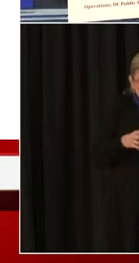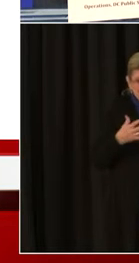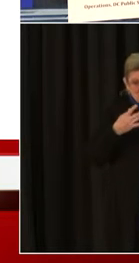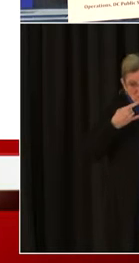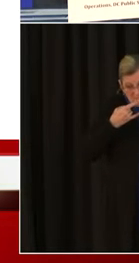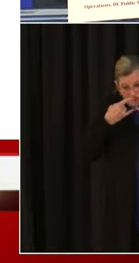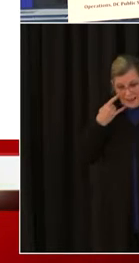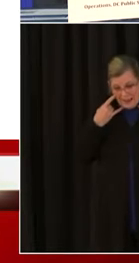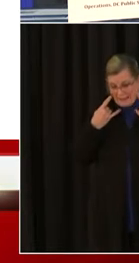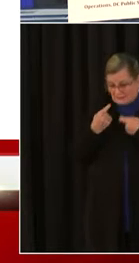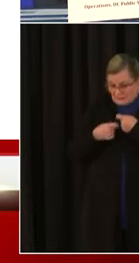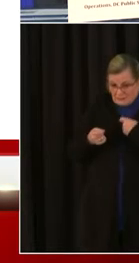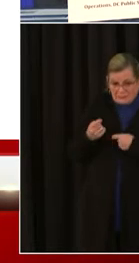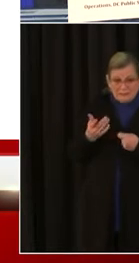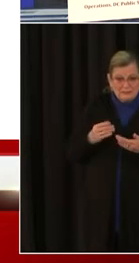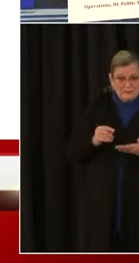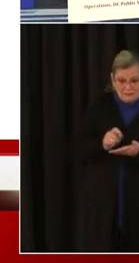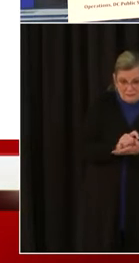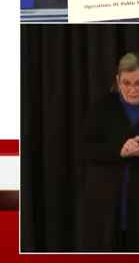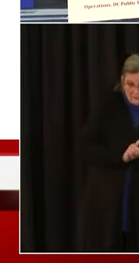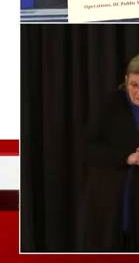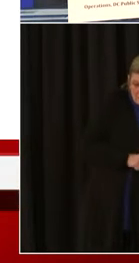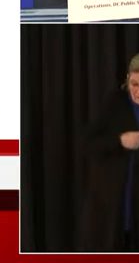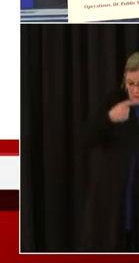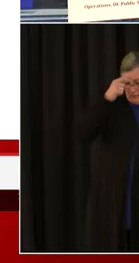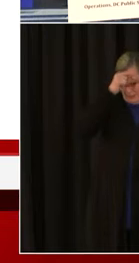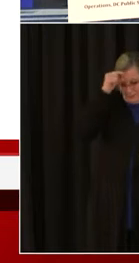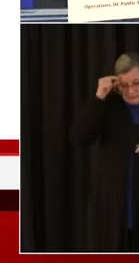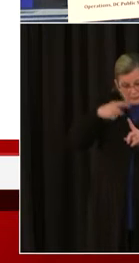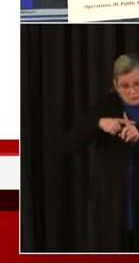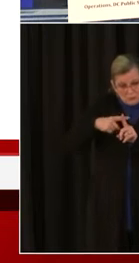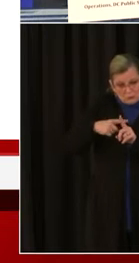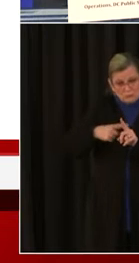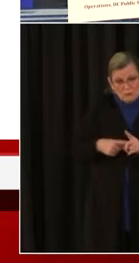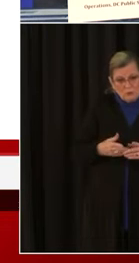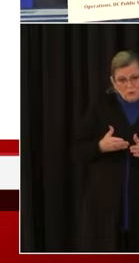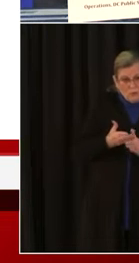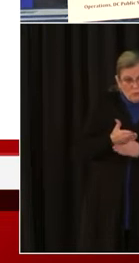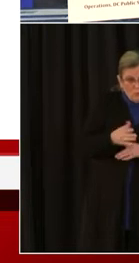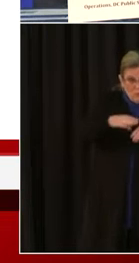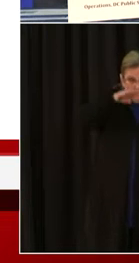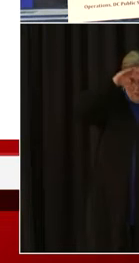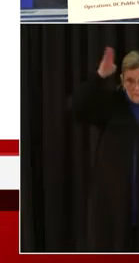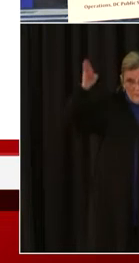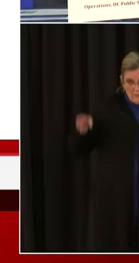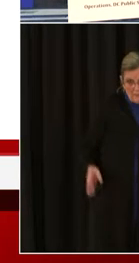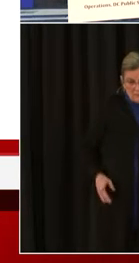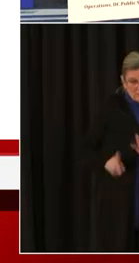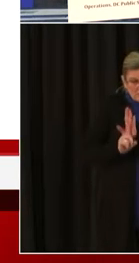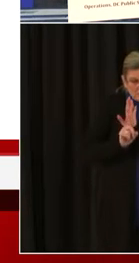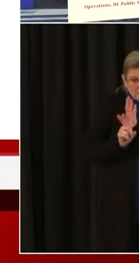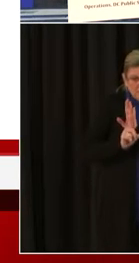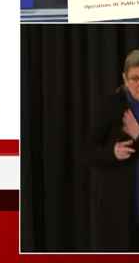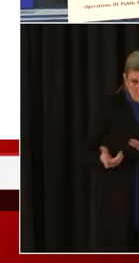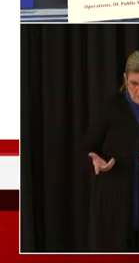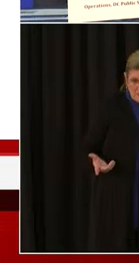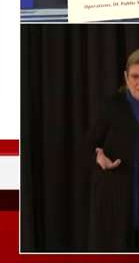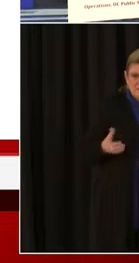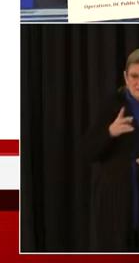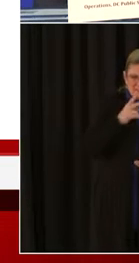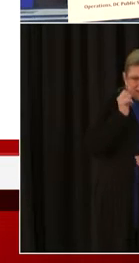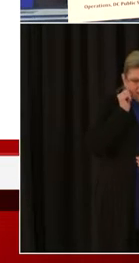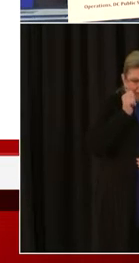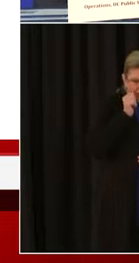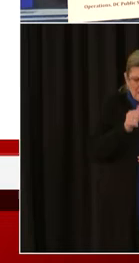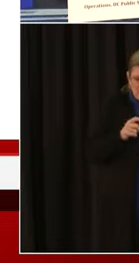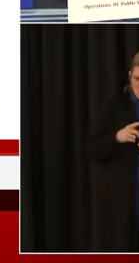new mask, hand sanitizer, getting your temperature taken, and going through a process with health professionals to get a daily health screening to make